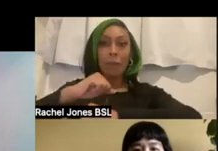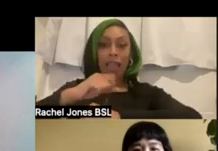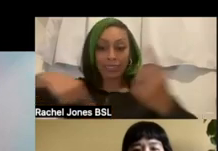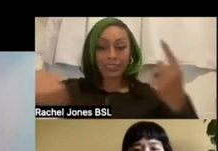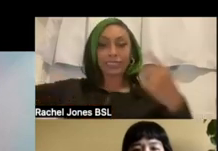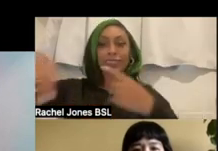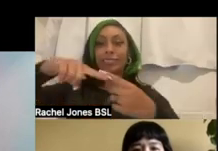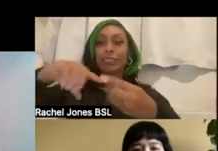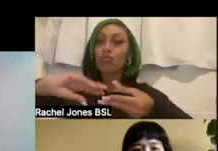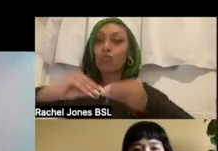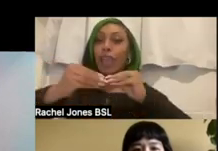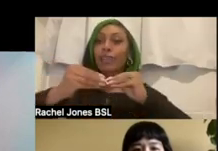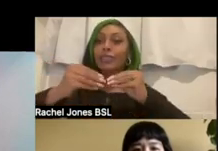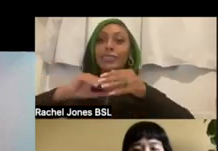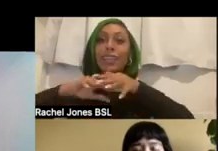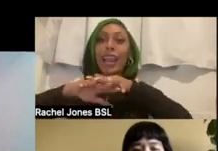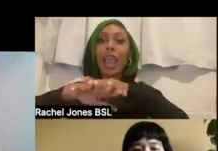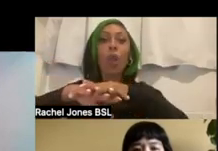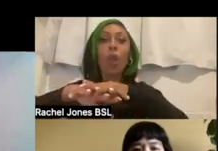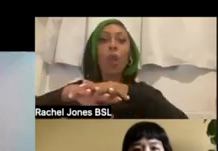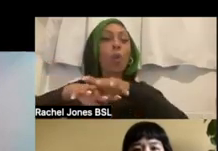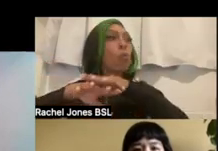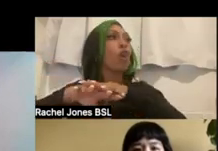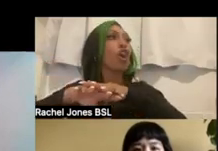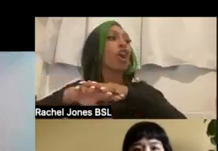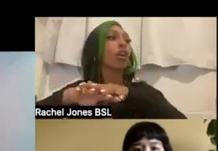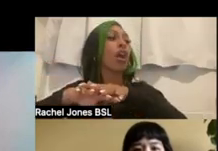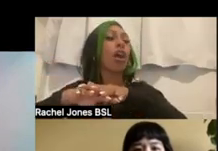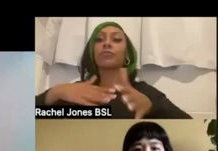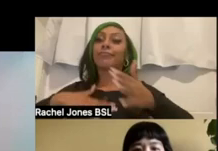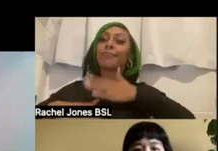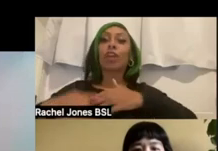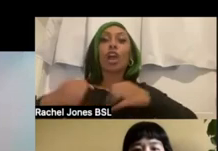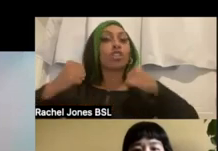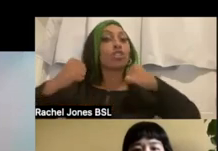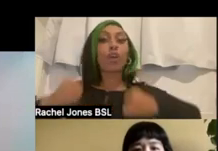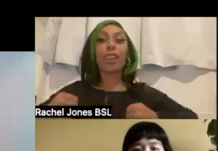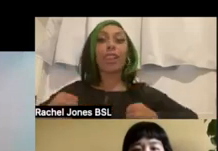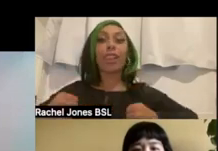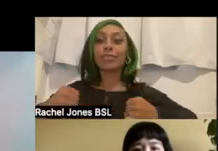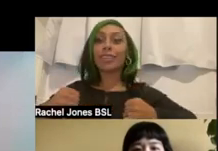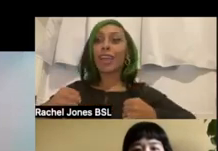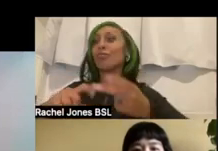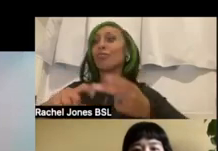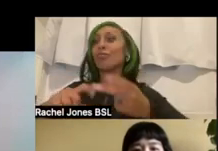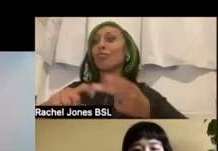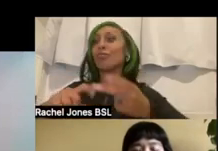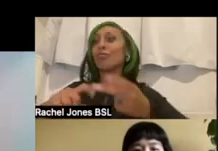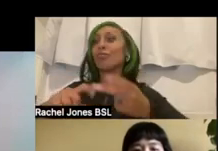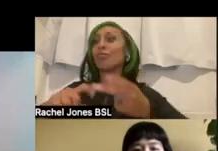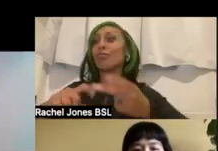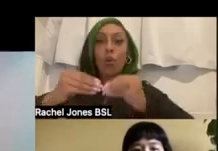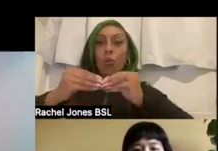of solidarity, and how we conduct collaborative research with